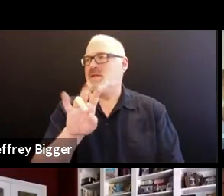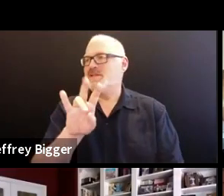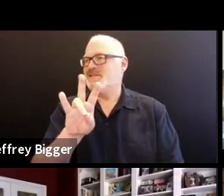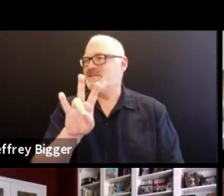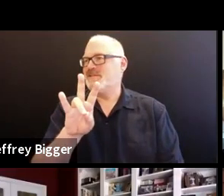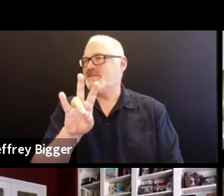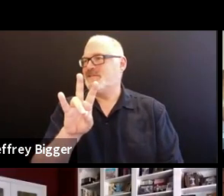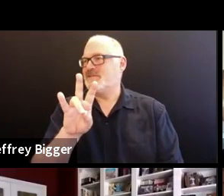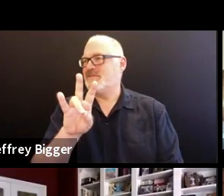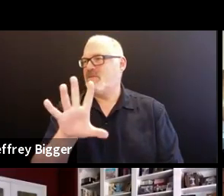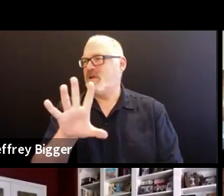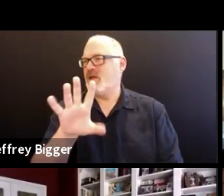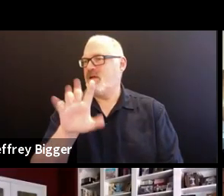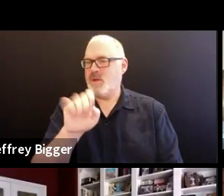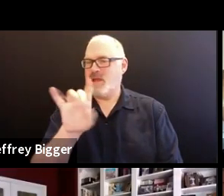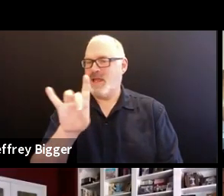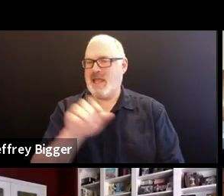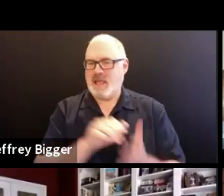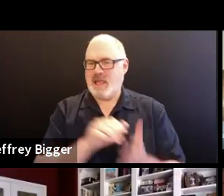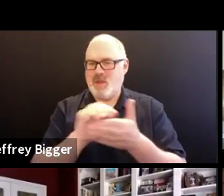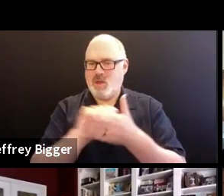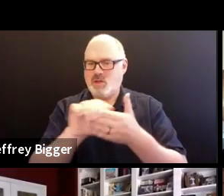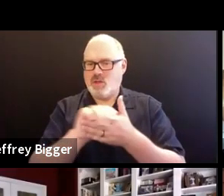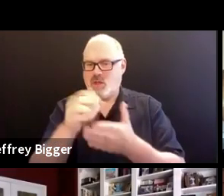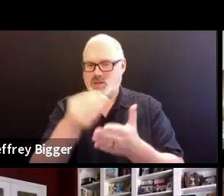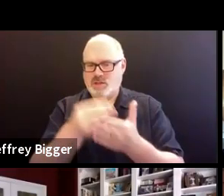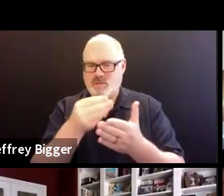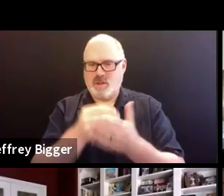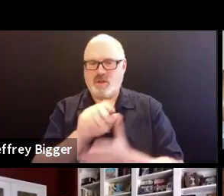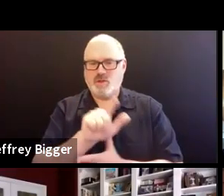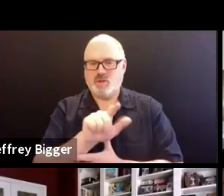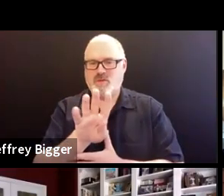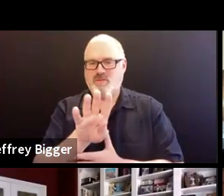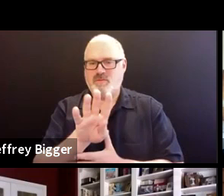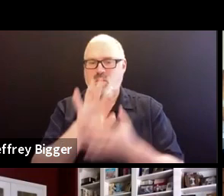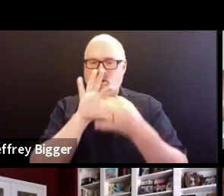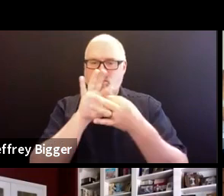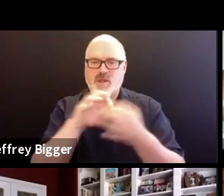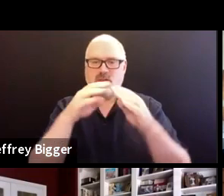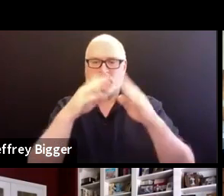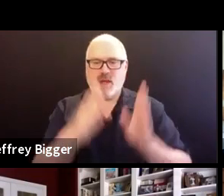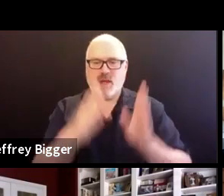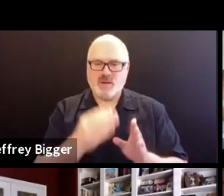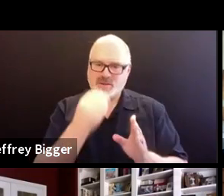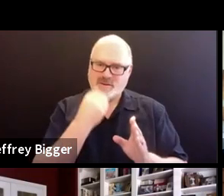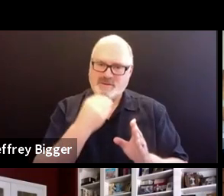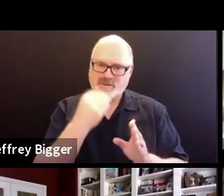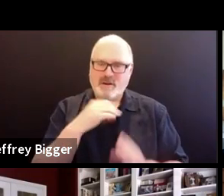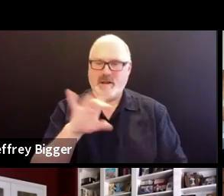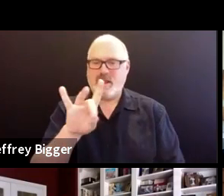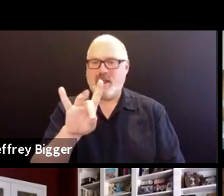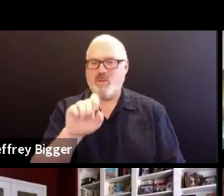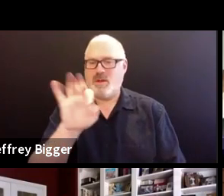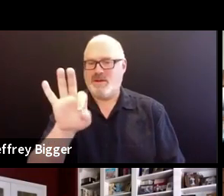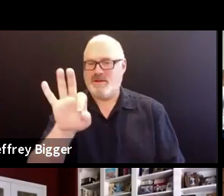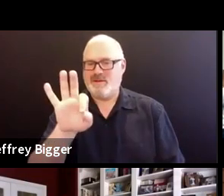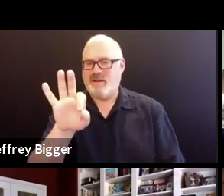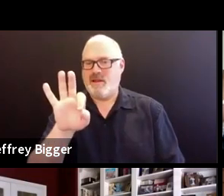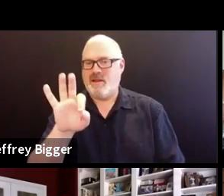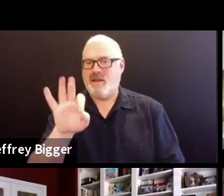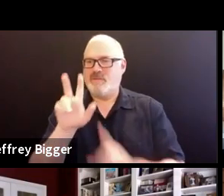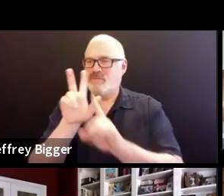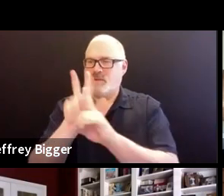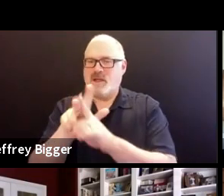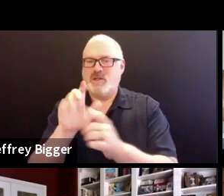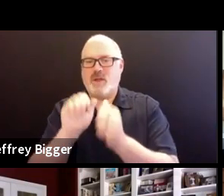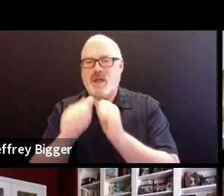$175.8 million of revenue, that 24 million of it is related to housing and dining, 8.9 is related to athletics,